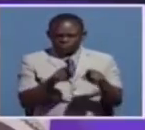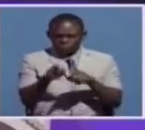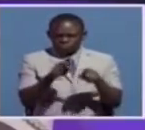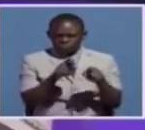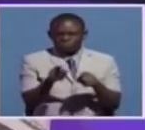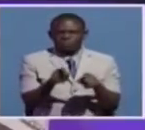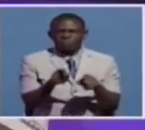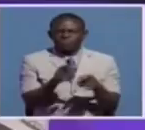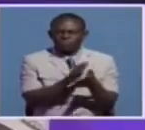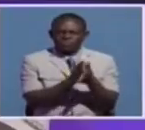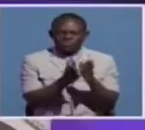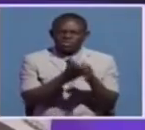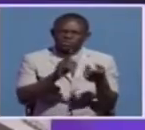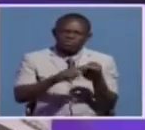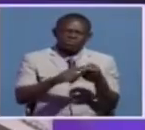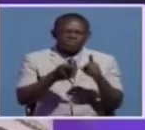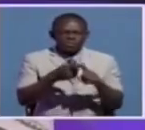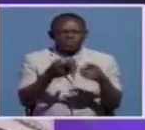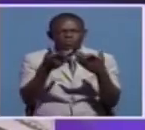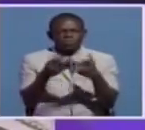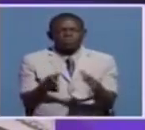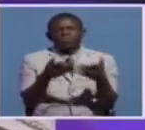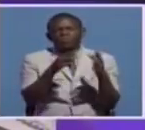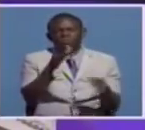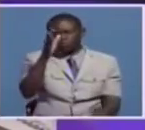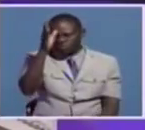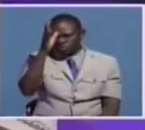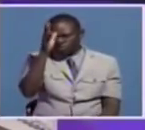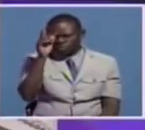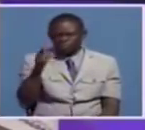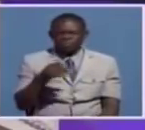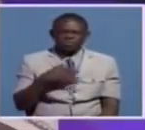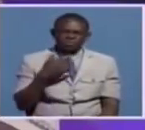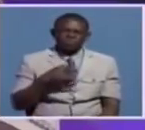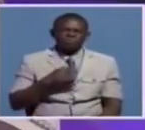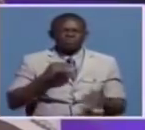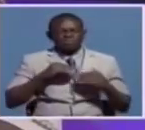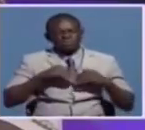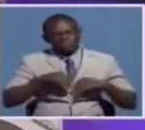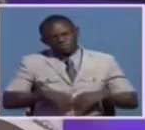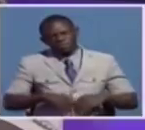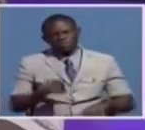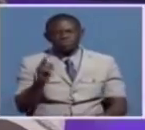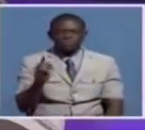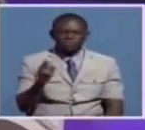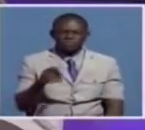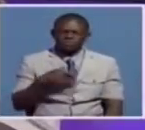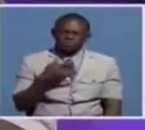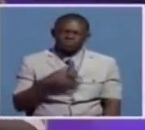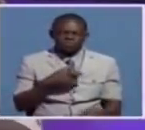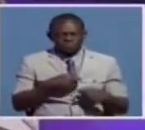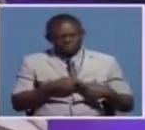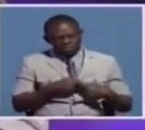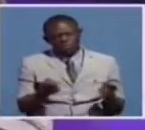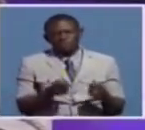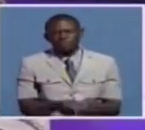Especially for him, because he had something had happened. So I think that hurt him a lot.